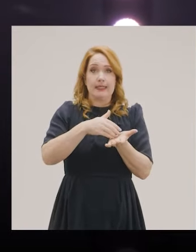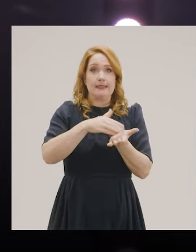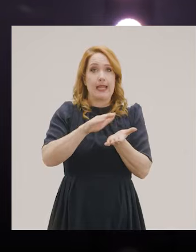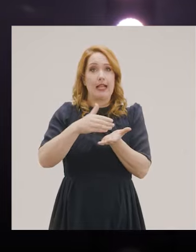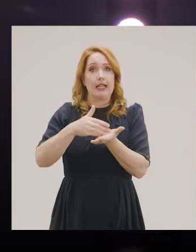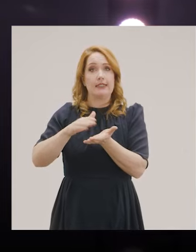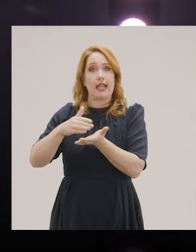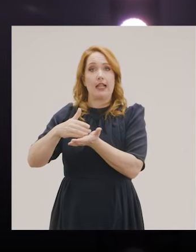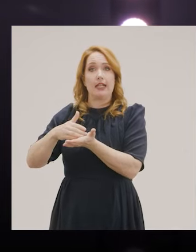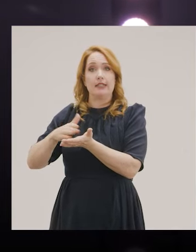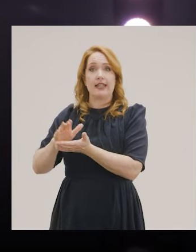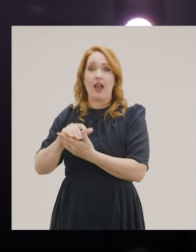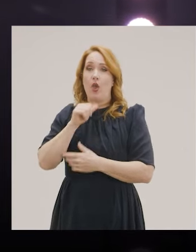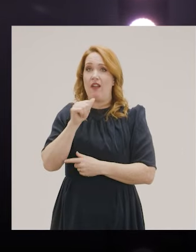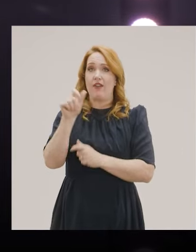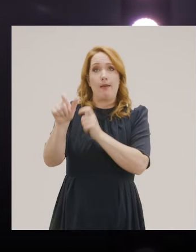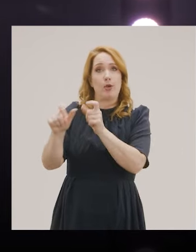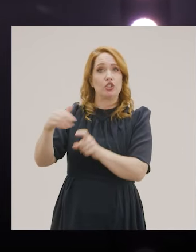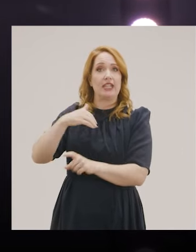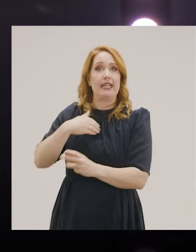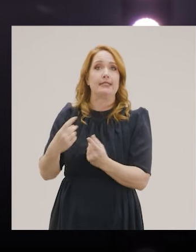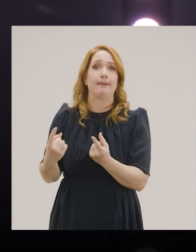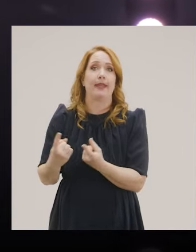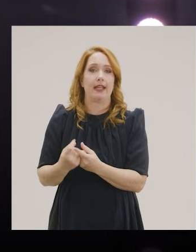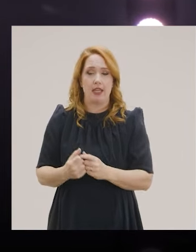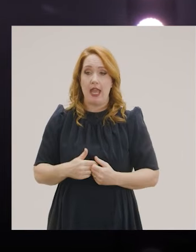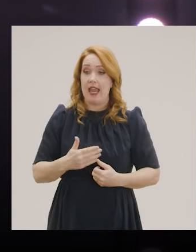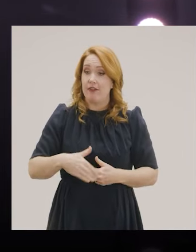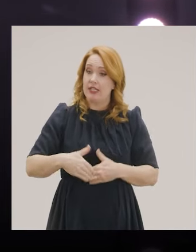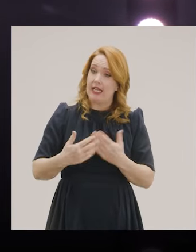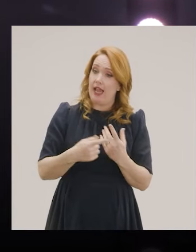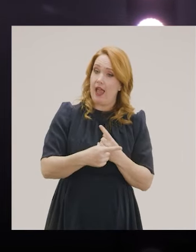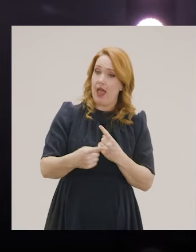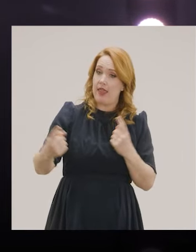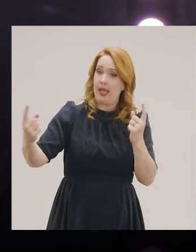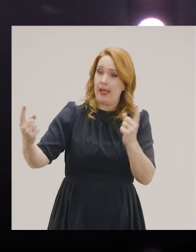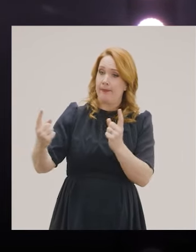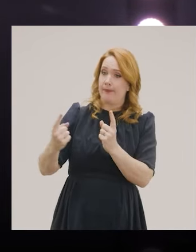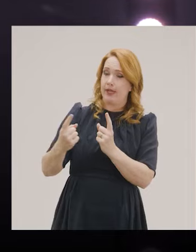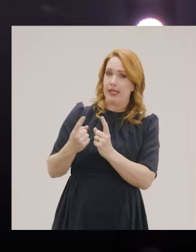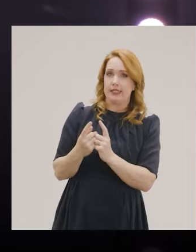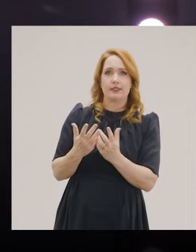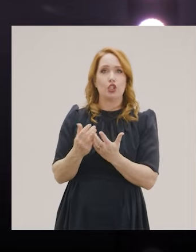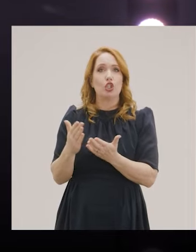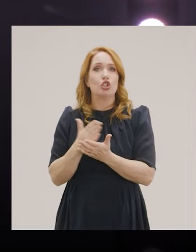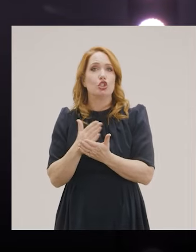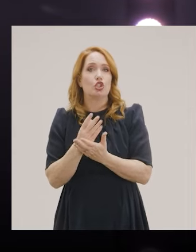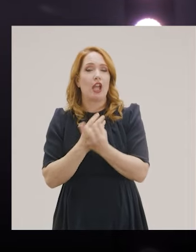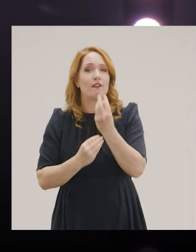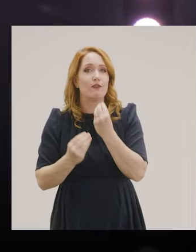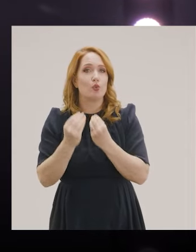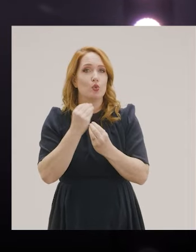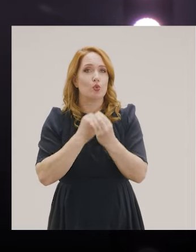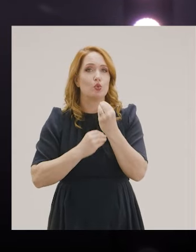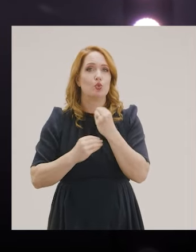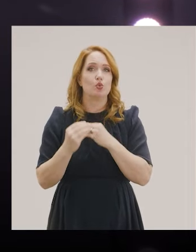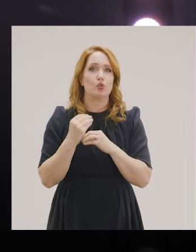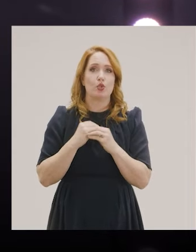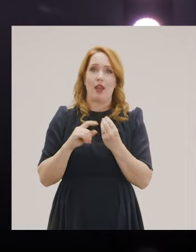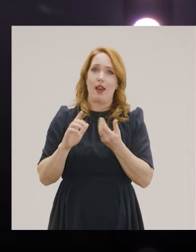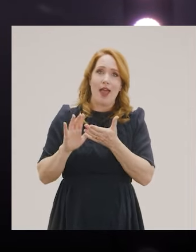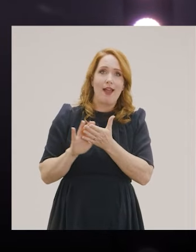Selling their possessions and goods, they gave to anyone as he had need. Every day they continued to meet together in the temple courts. They broke